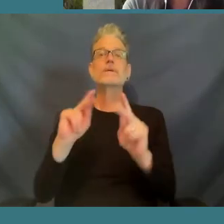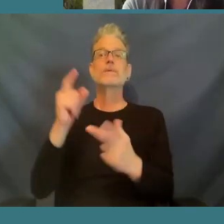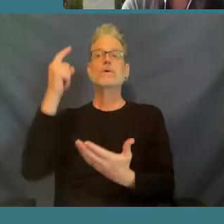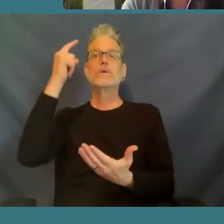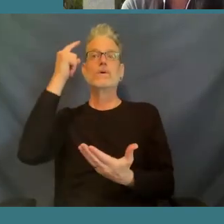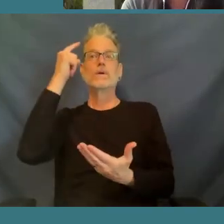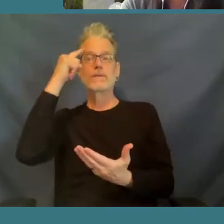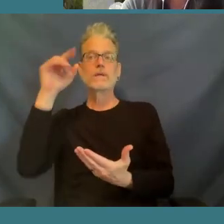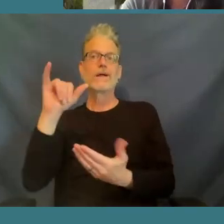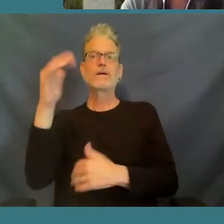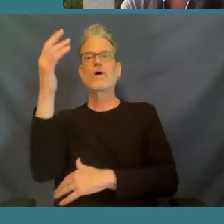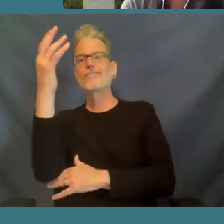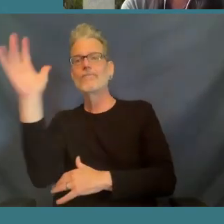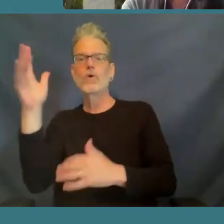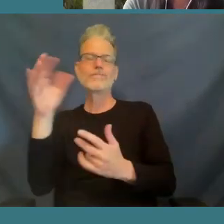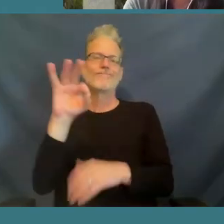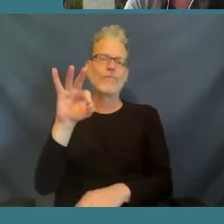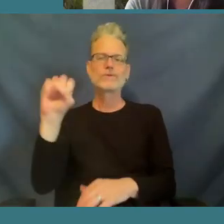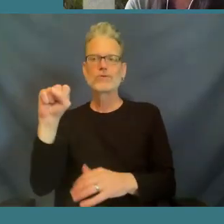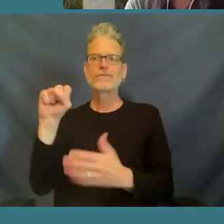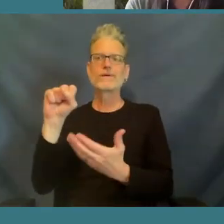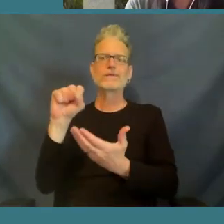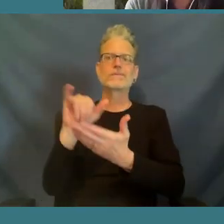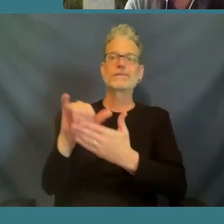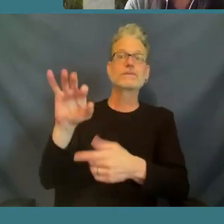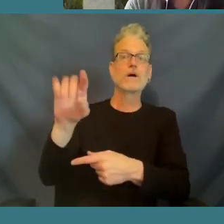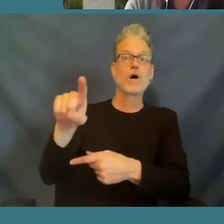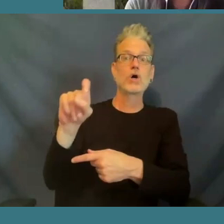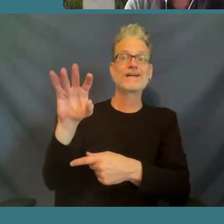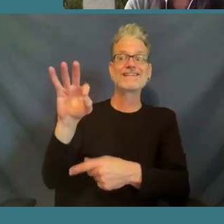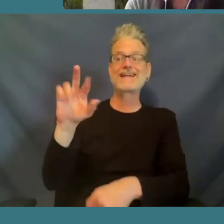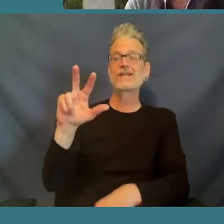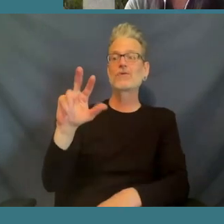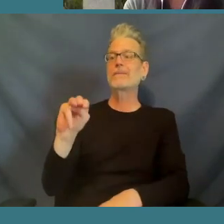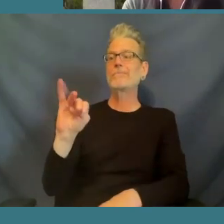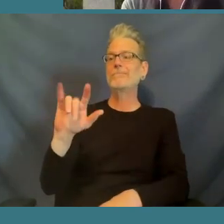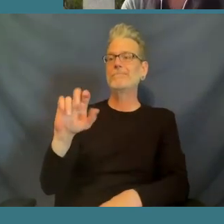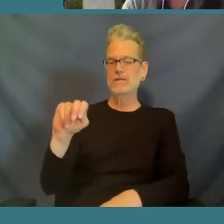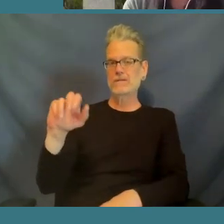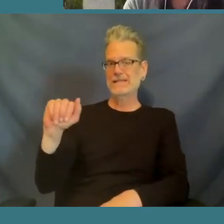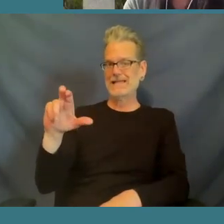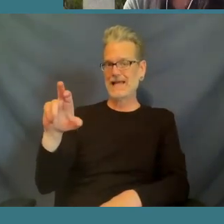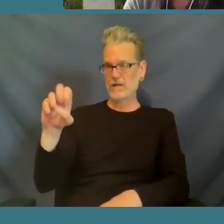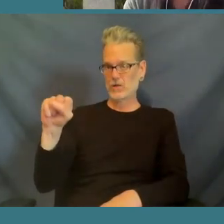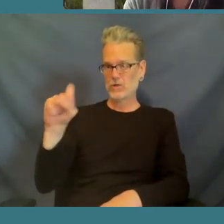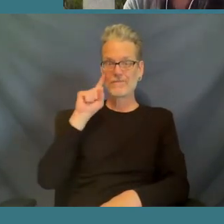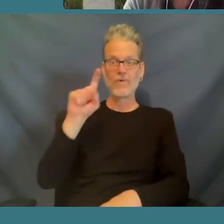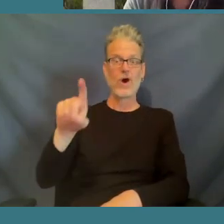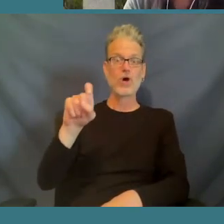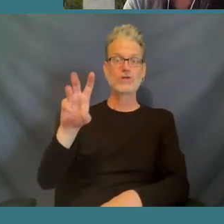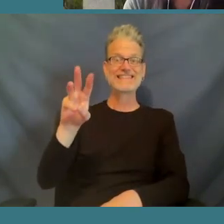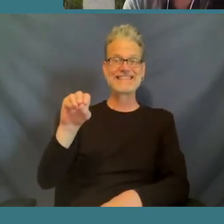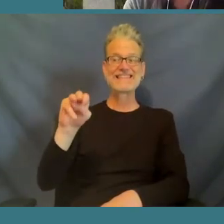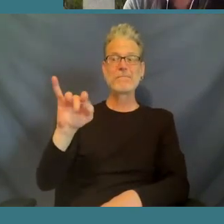the Forest Service, and this is 193 million acres of public lands with over 160 million visitors each